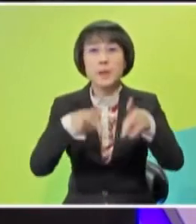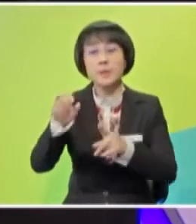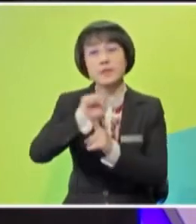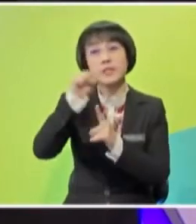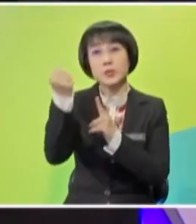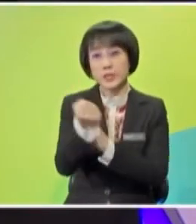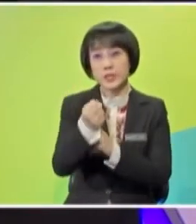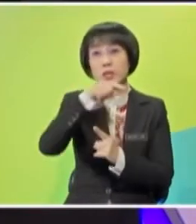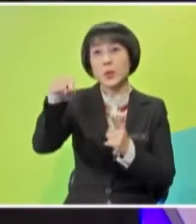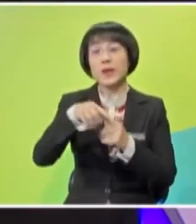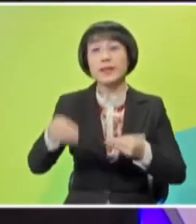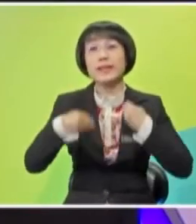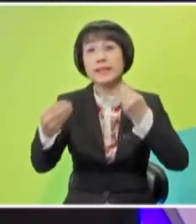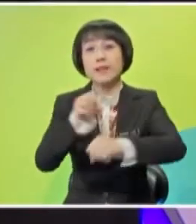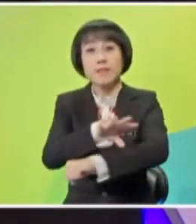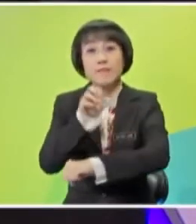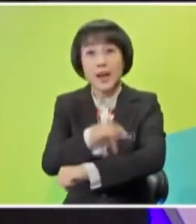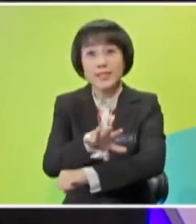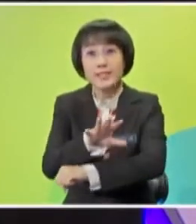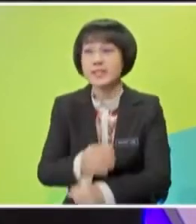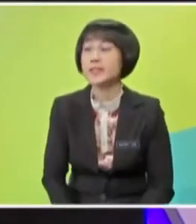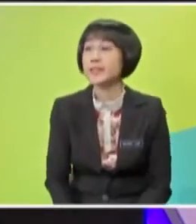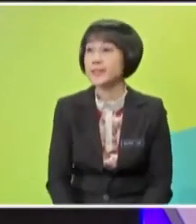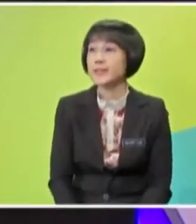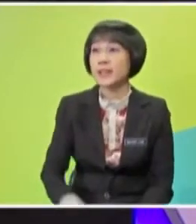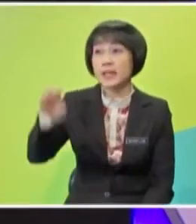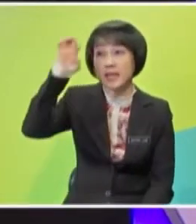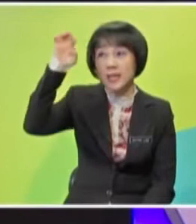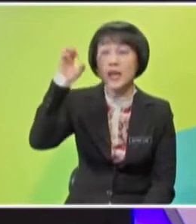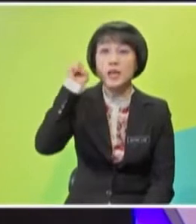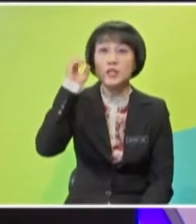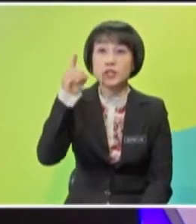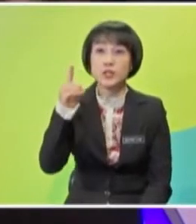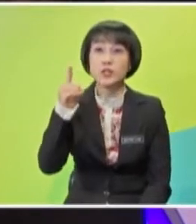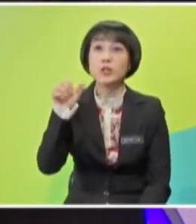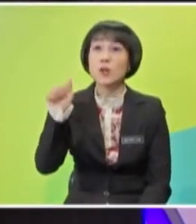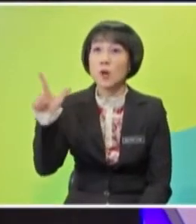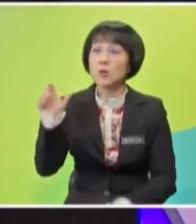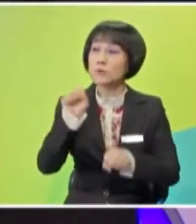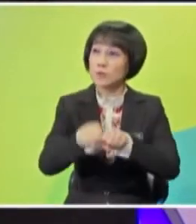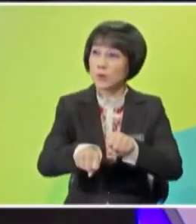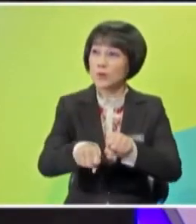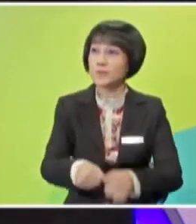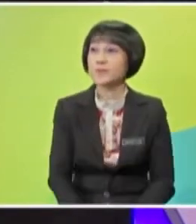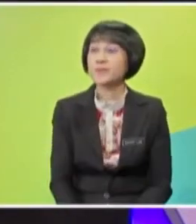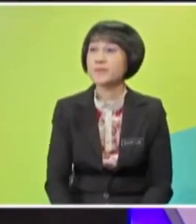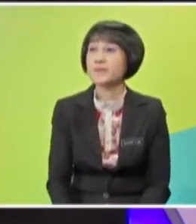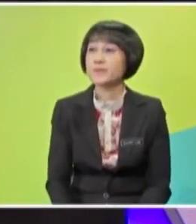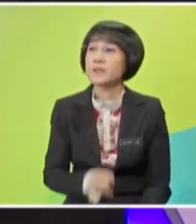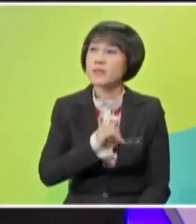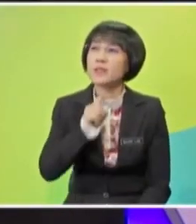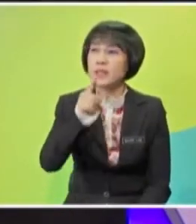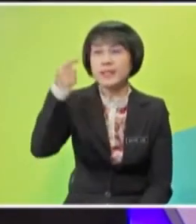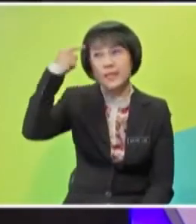while giving advice. The next one also, he should also, another expression that you can use.